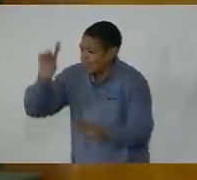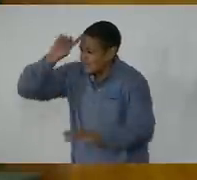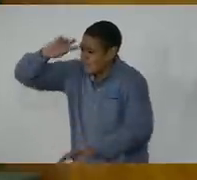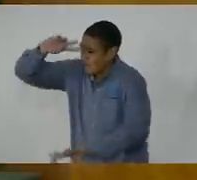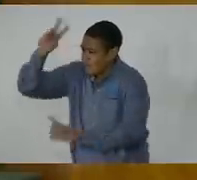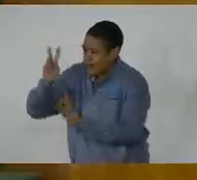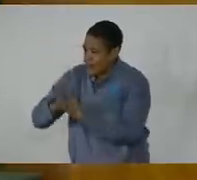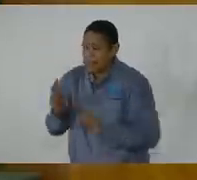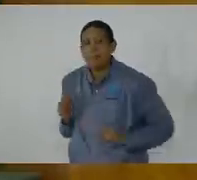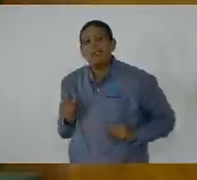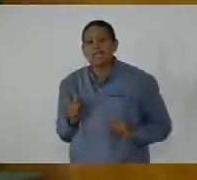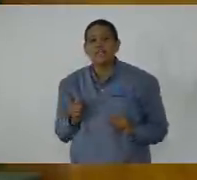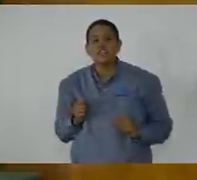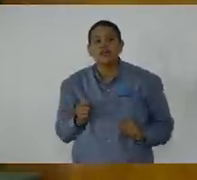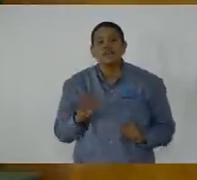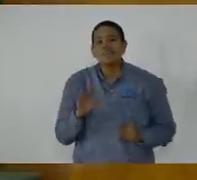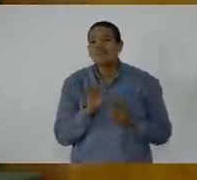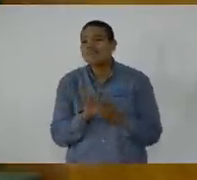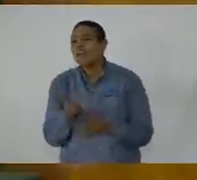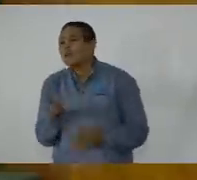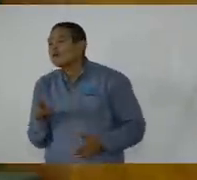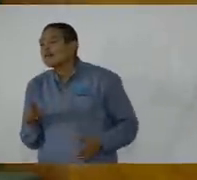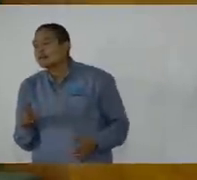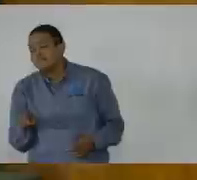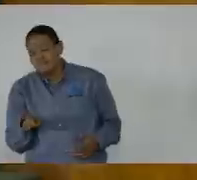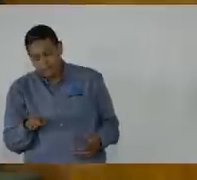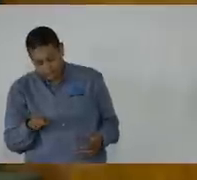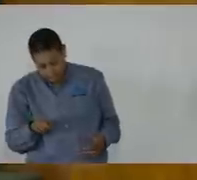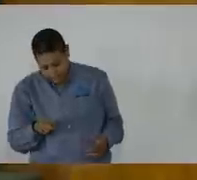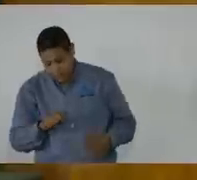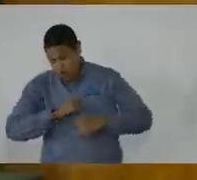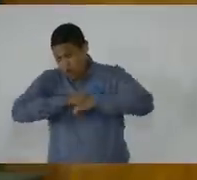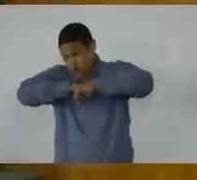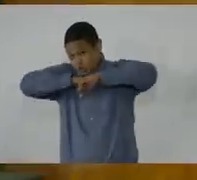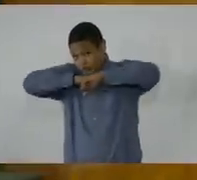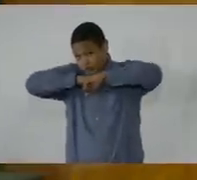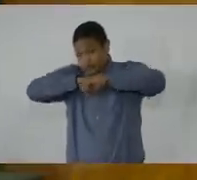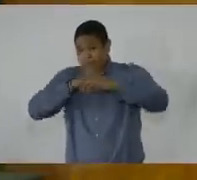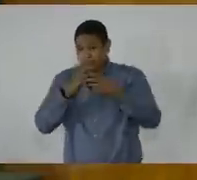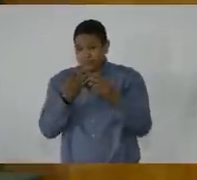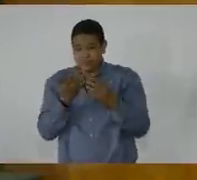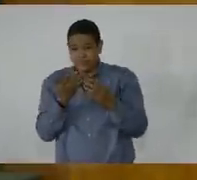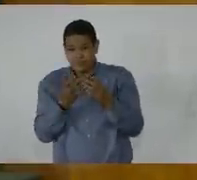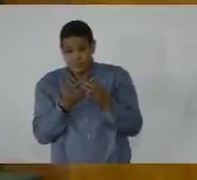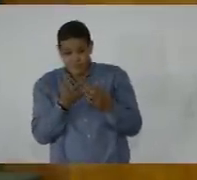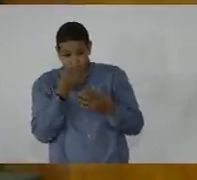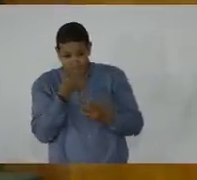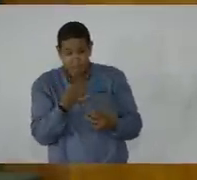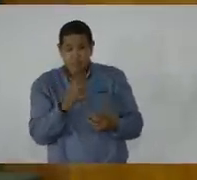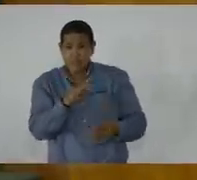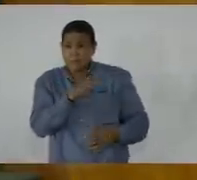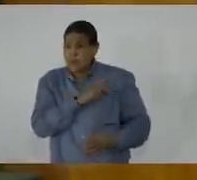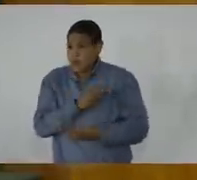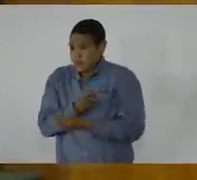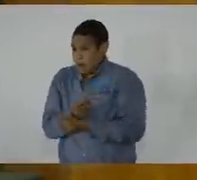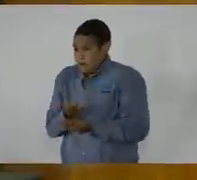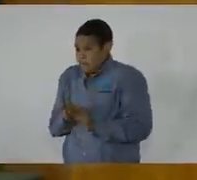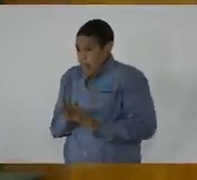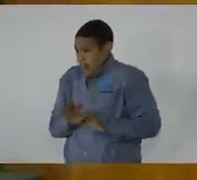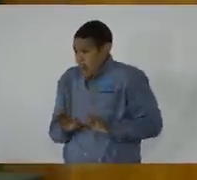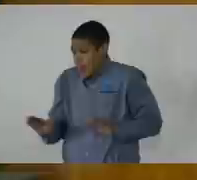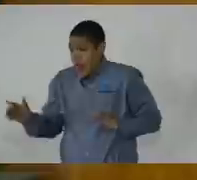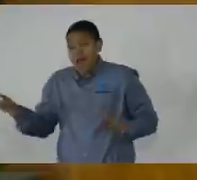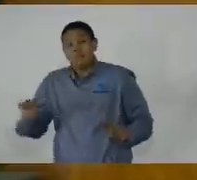implementation. With respect, Madam Speaker, to securities interest in personal property, I am pleased